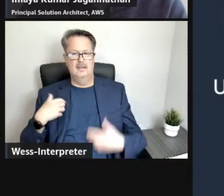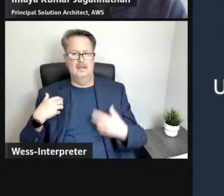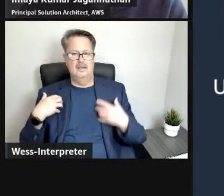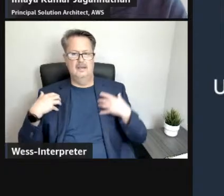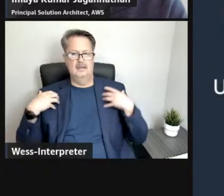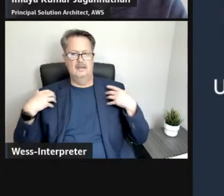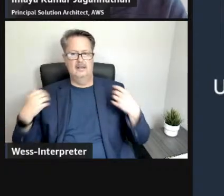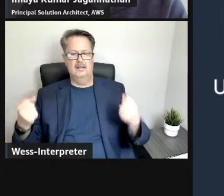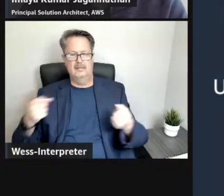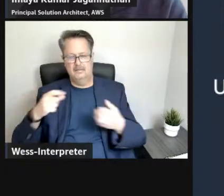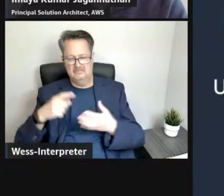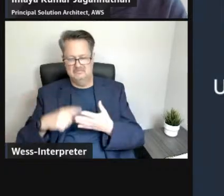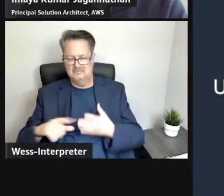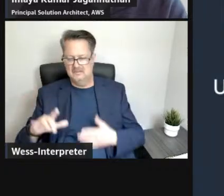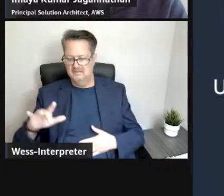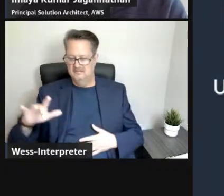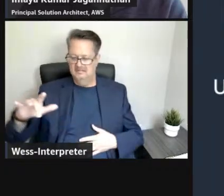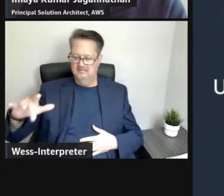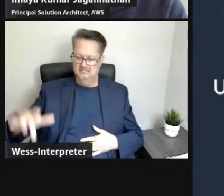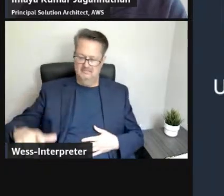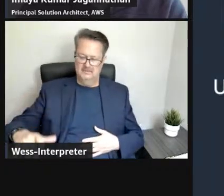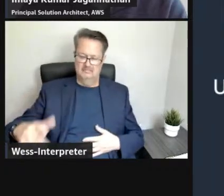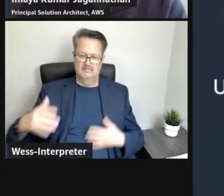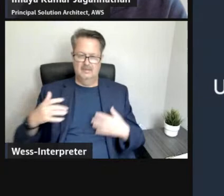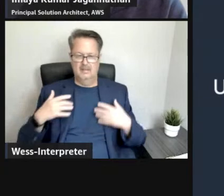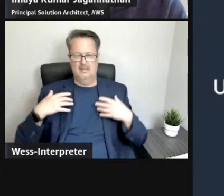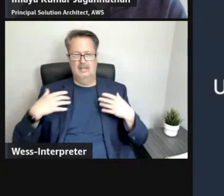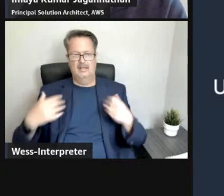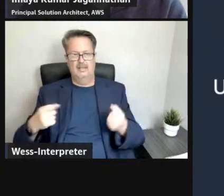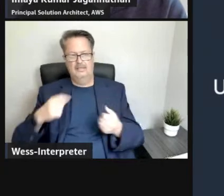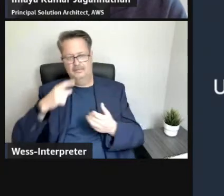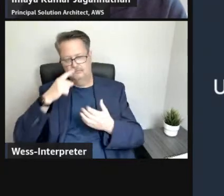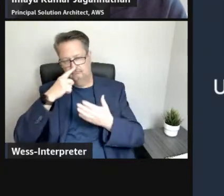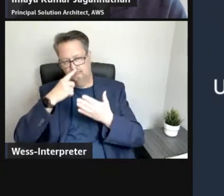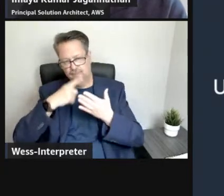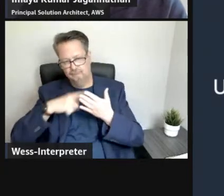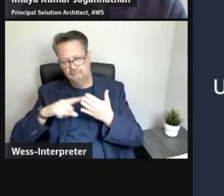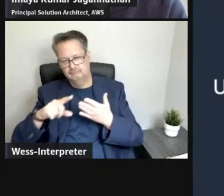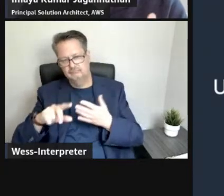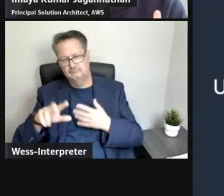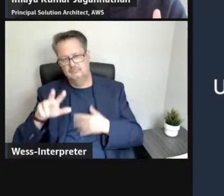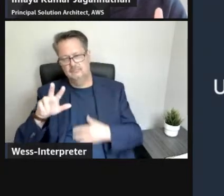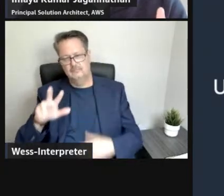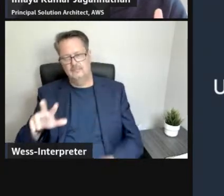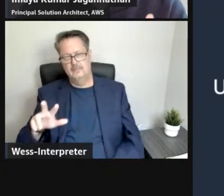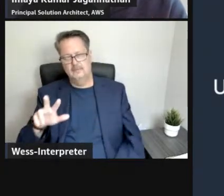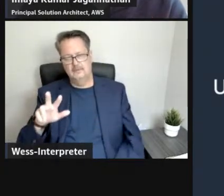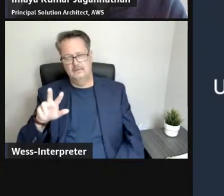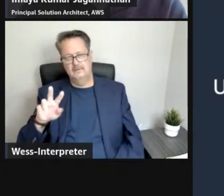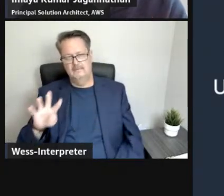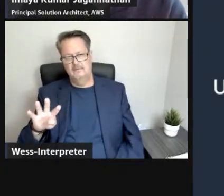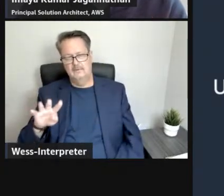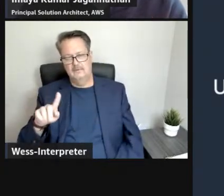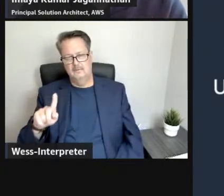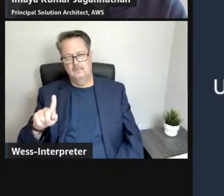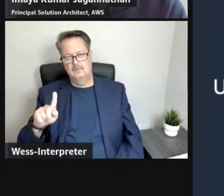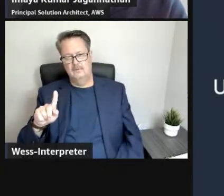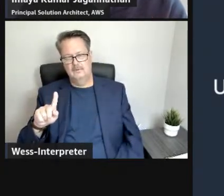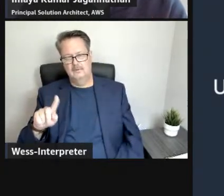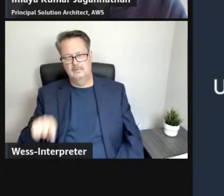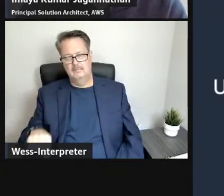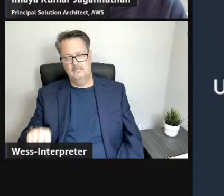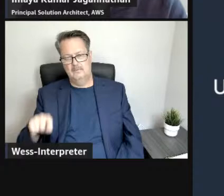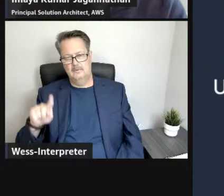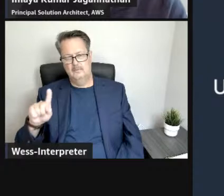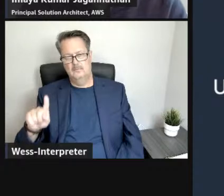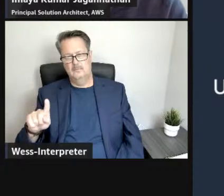under the extensions. There is a health check option, and it is by default 13133. And it simply, when you hit that endpoint, it will